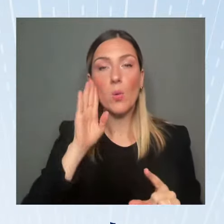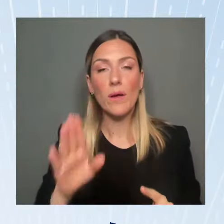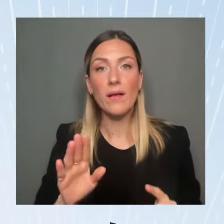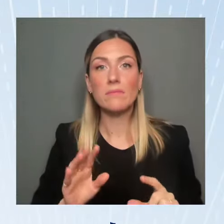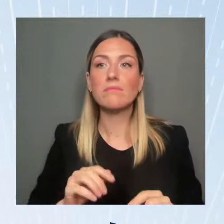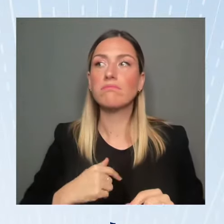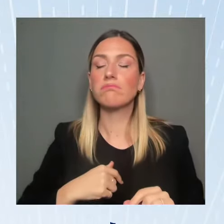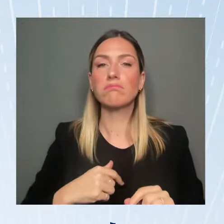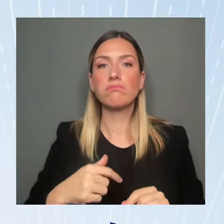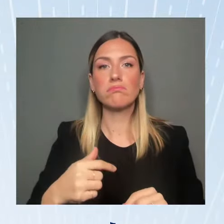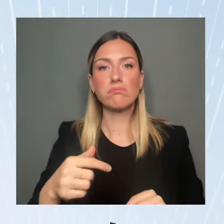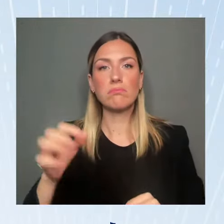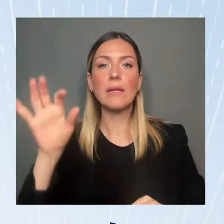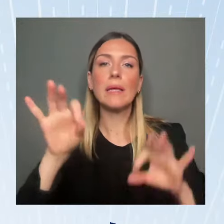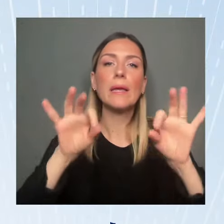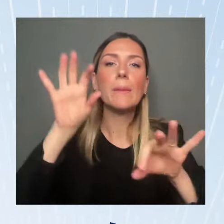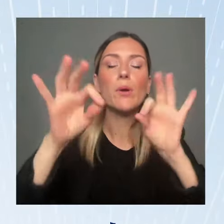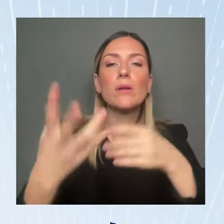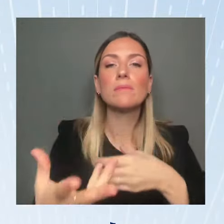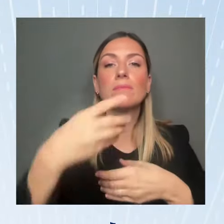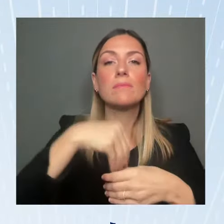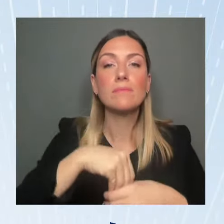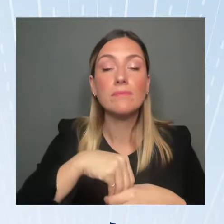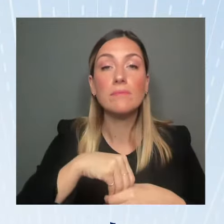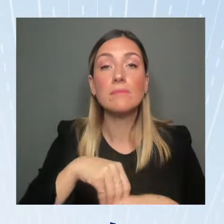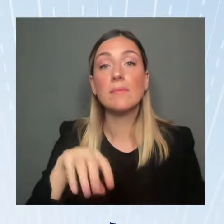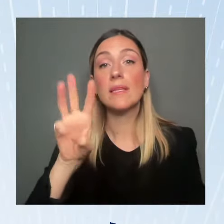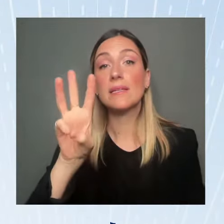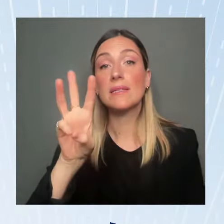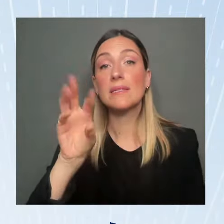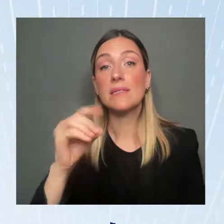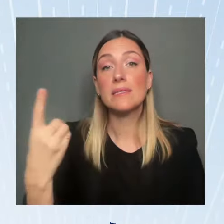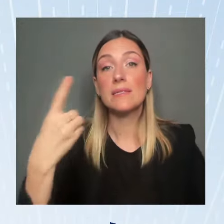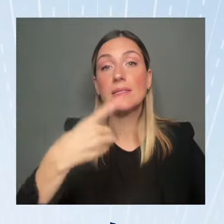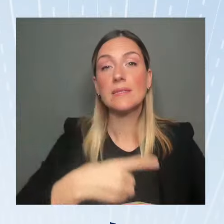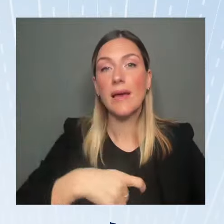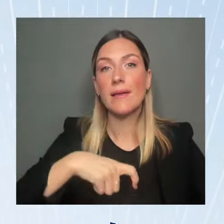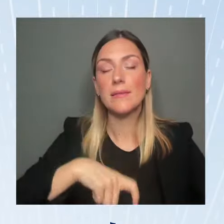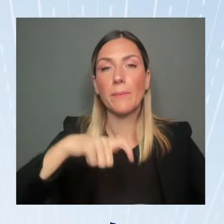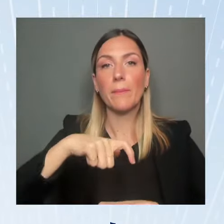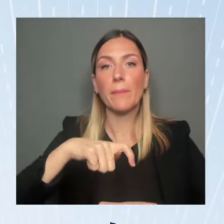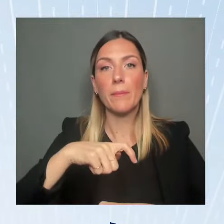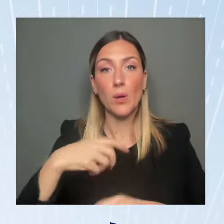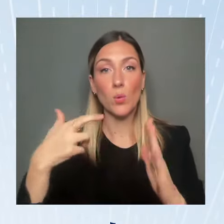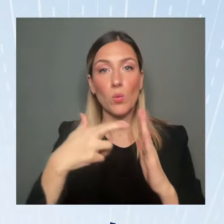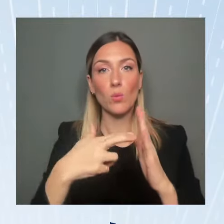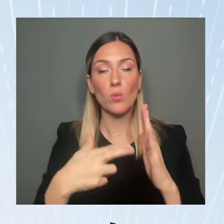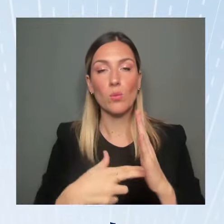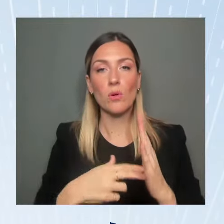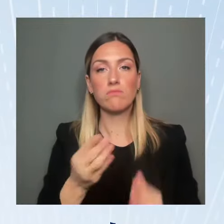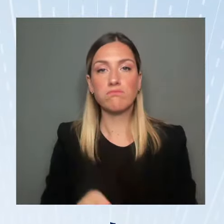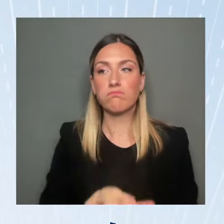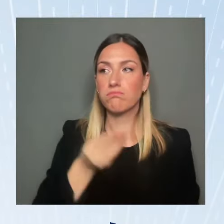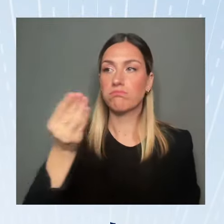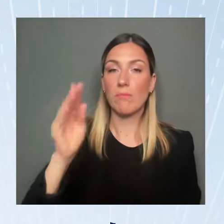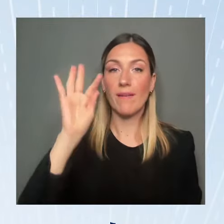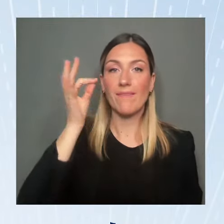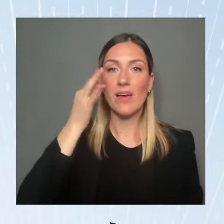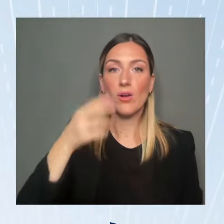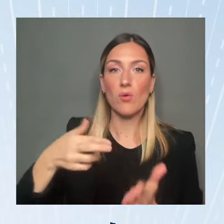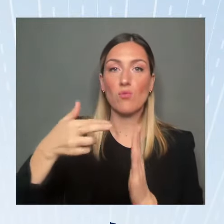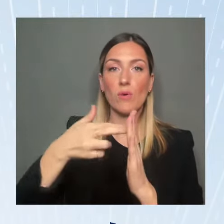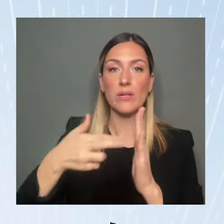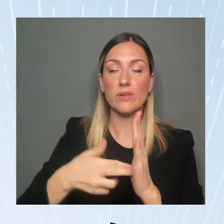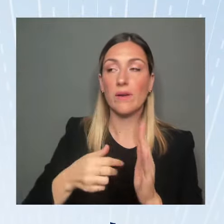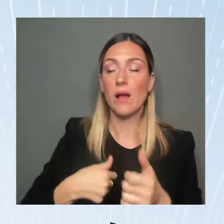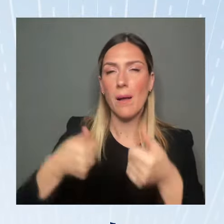everybody's input is taken on board. A 60-day clock begins as this rule goes into the Federal Register. I believe it posted a